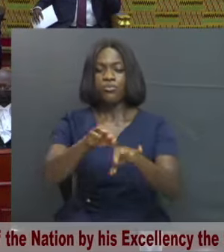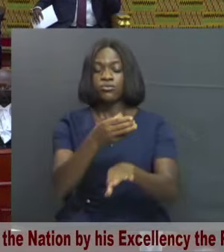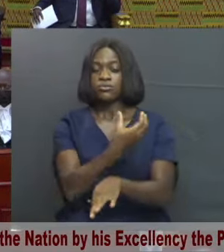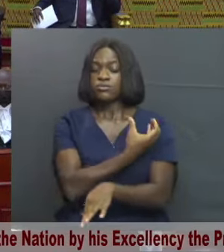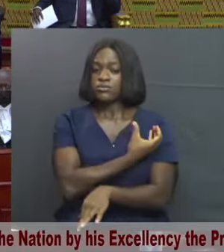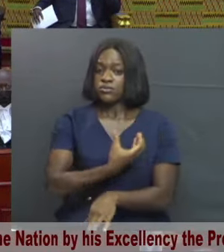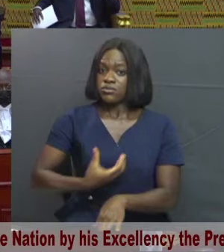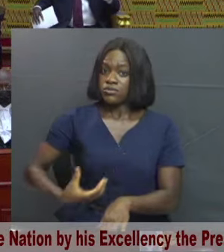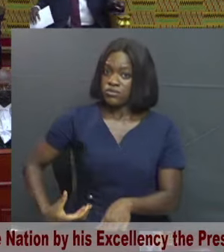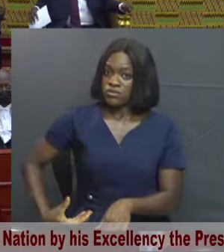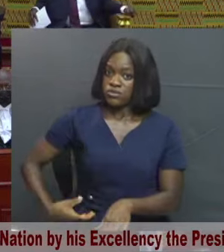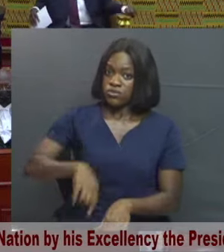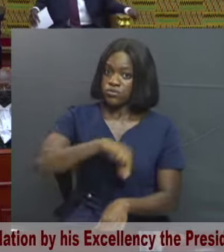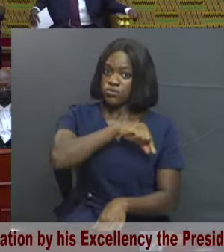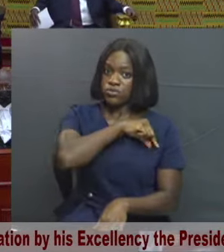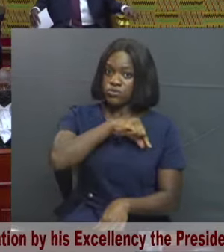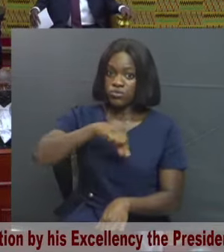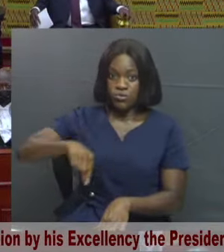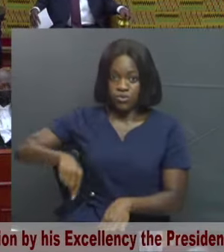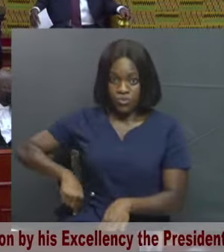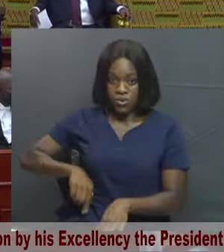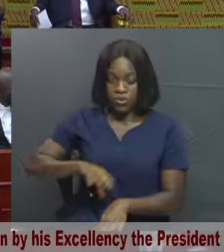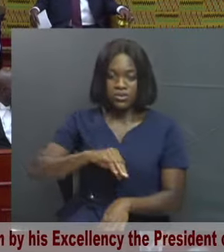queens and queen